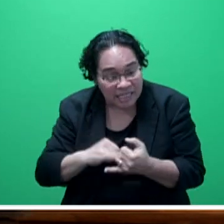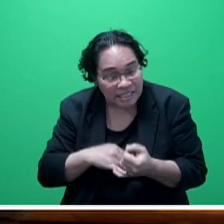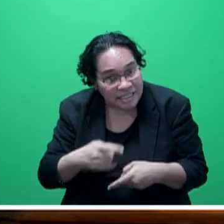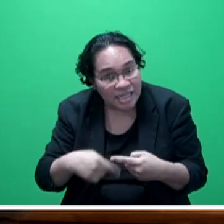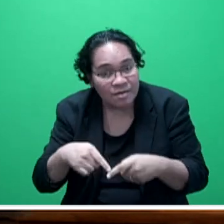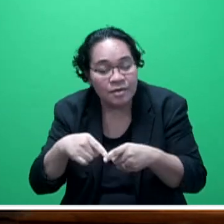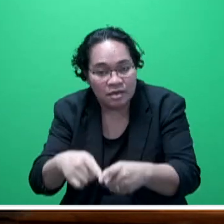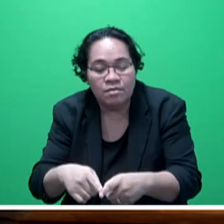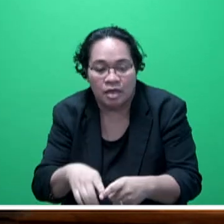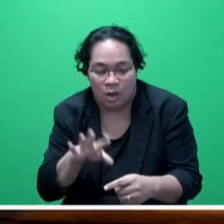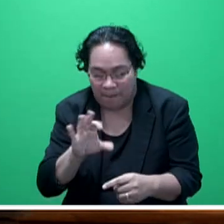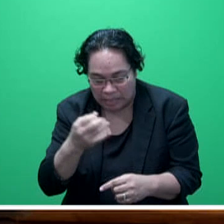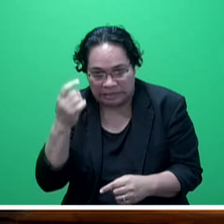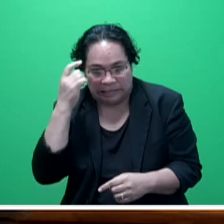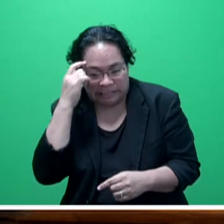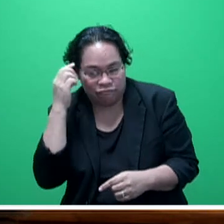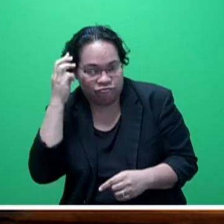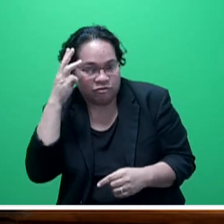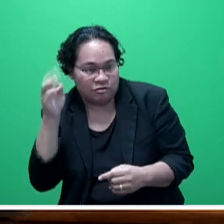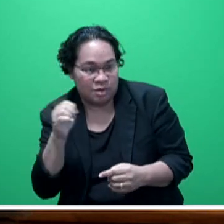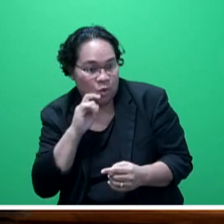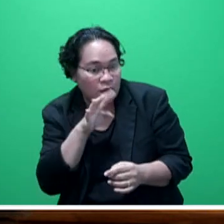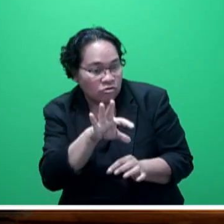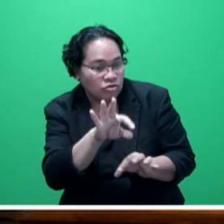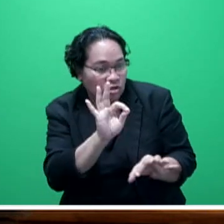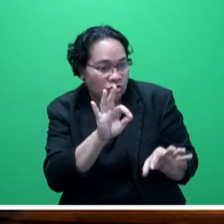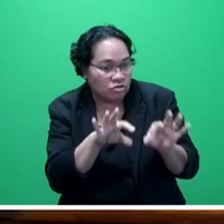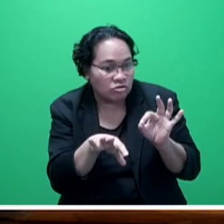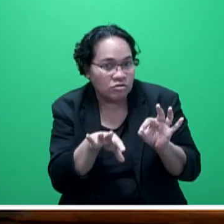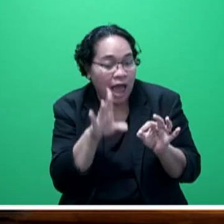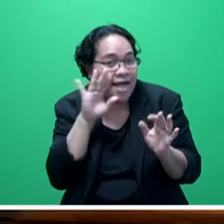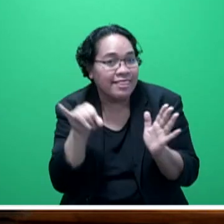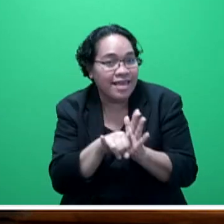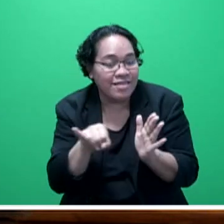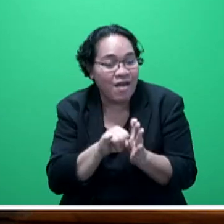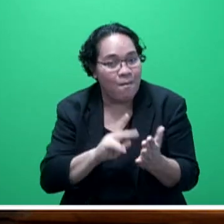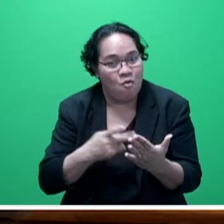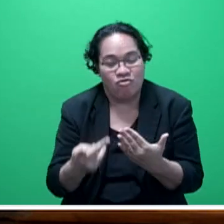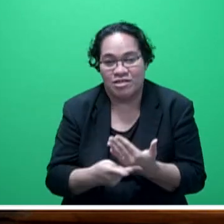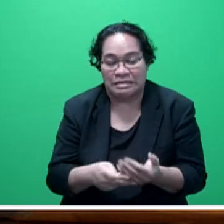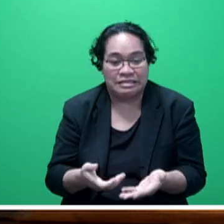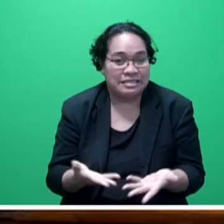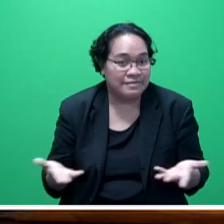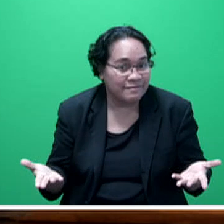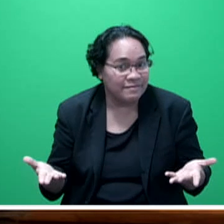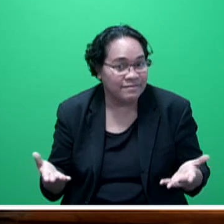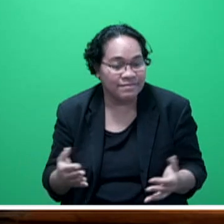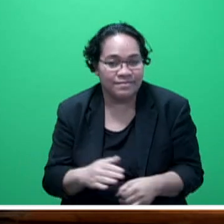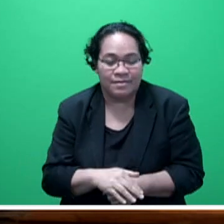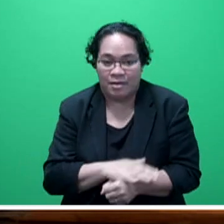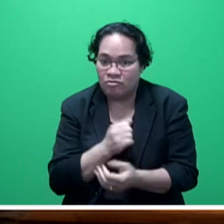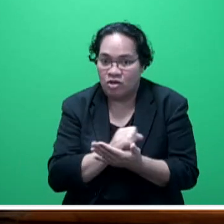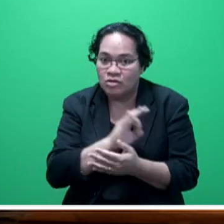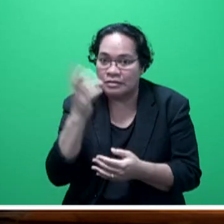are factors to be considered in the selection of identified projects. Mr. Speaker,